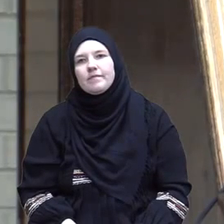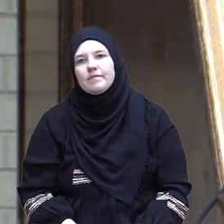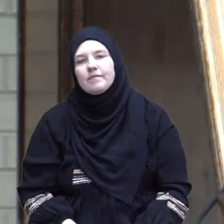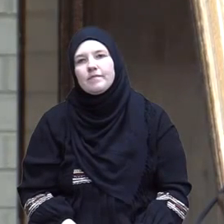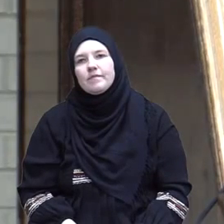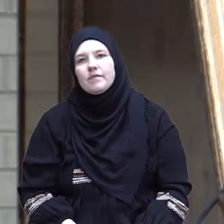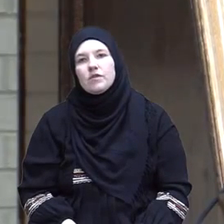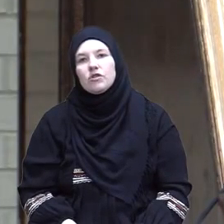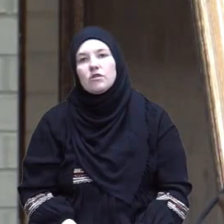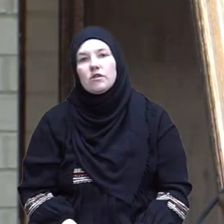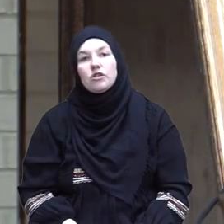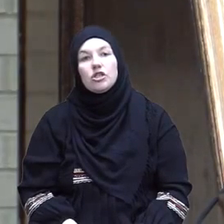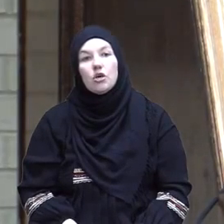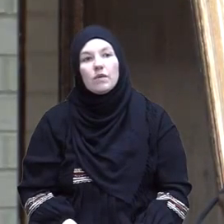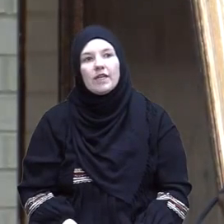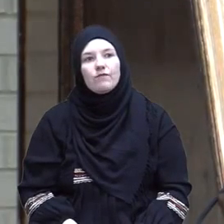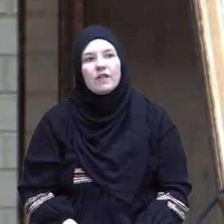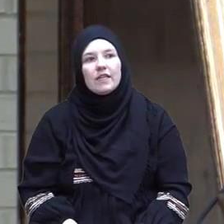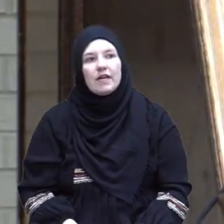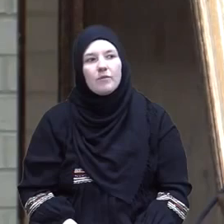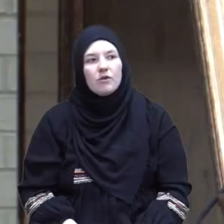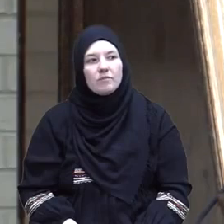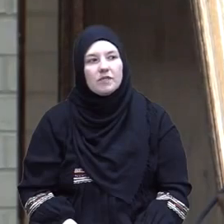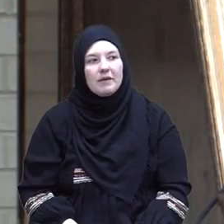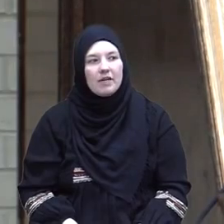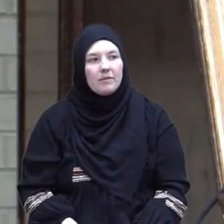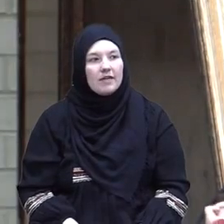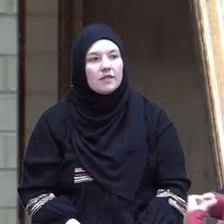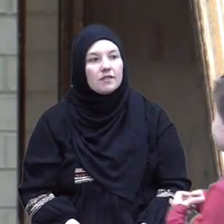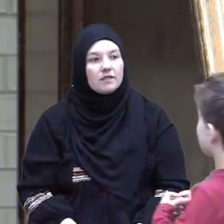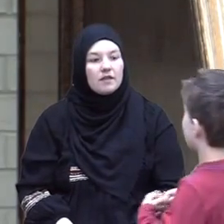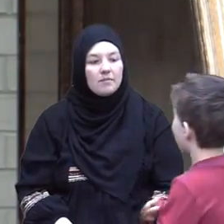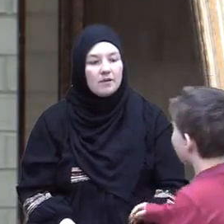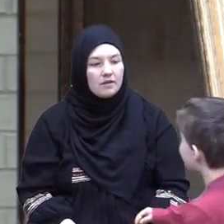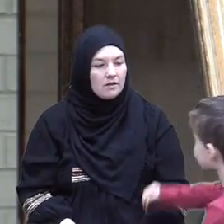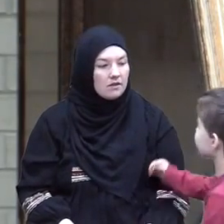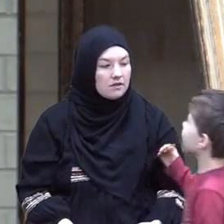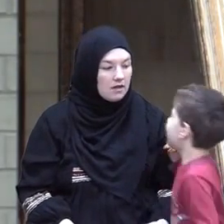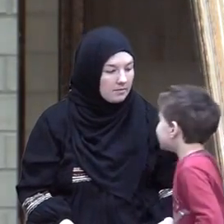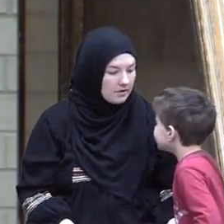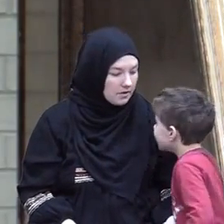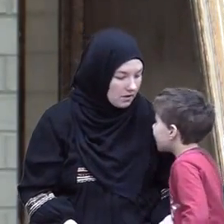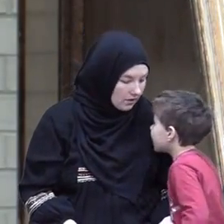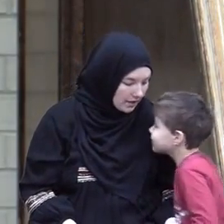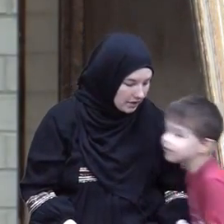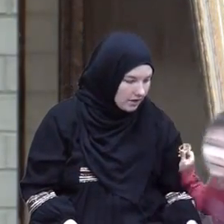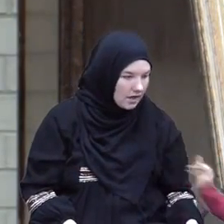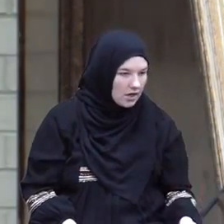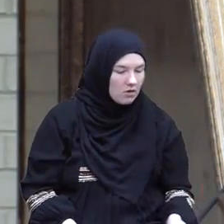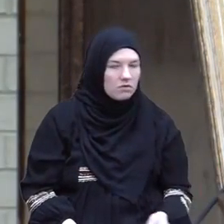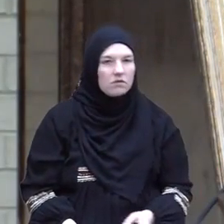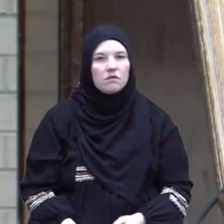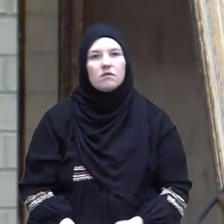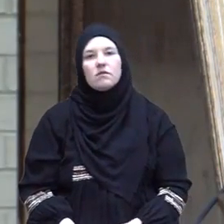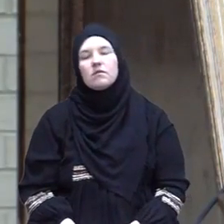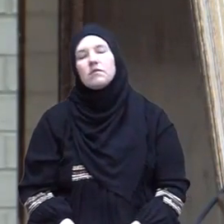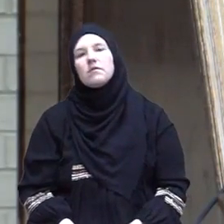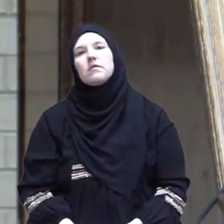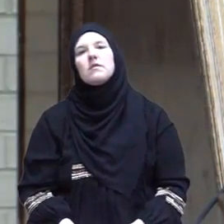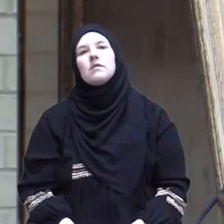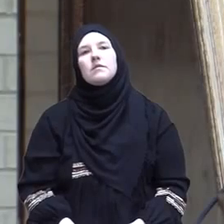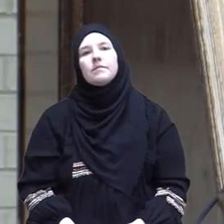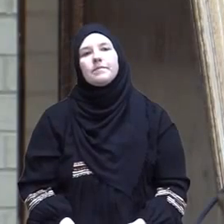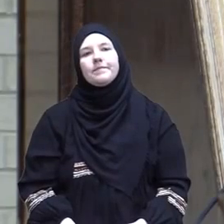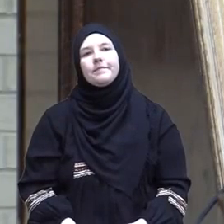the beginning, the Quran is very clear that we were intended to be on earth. We were intended